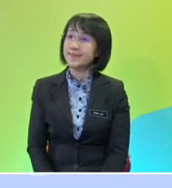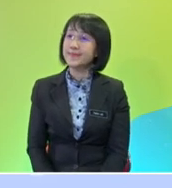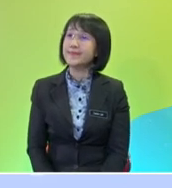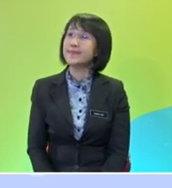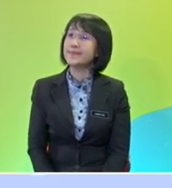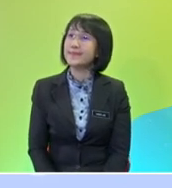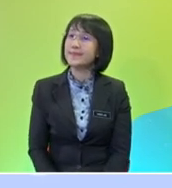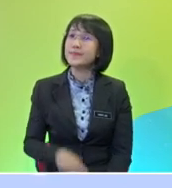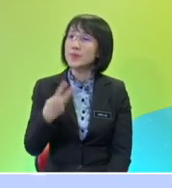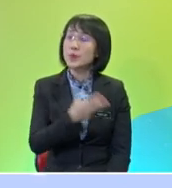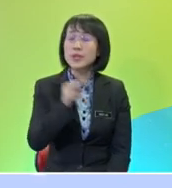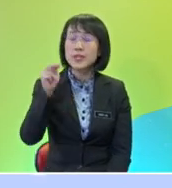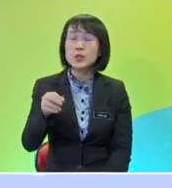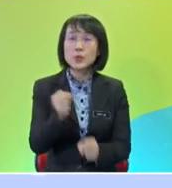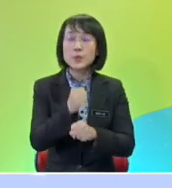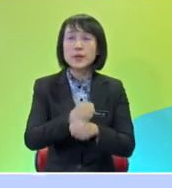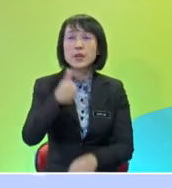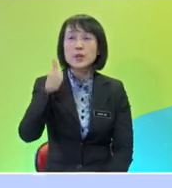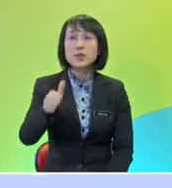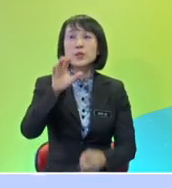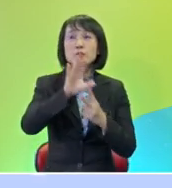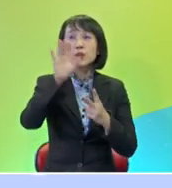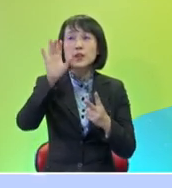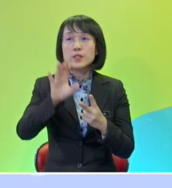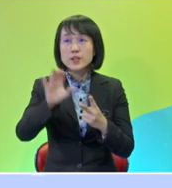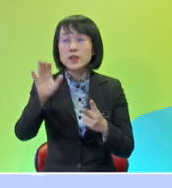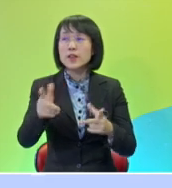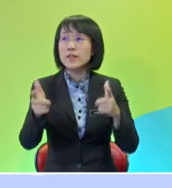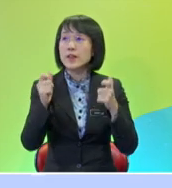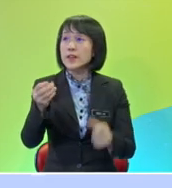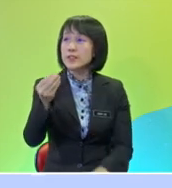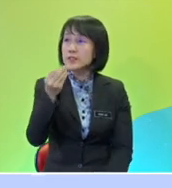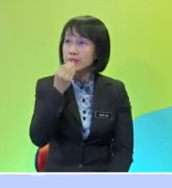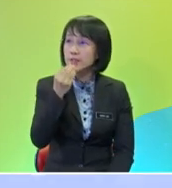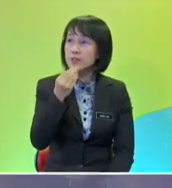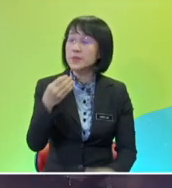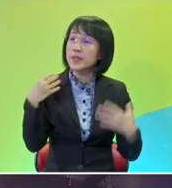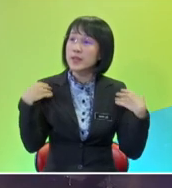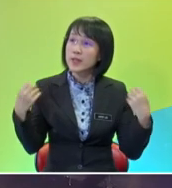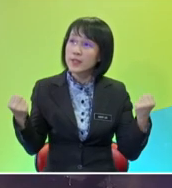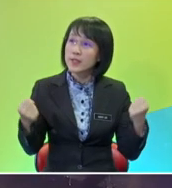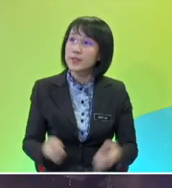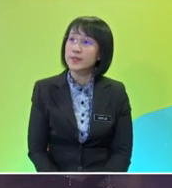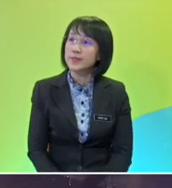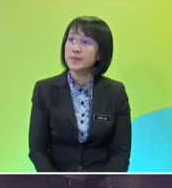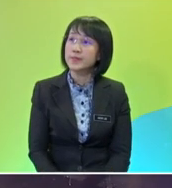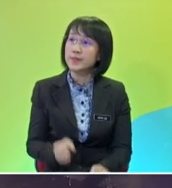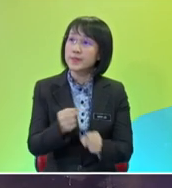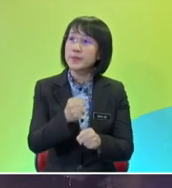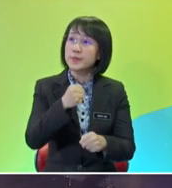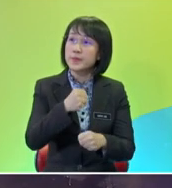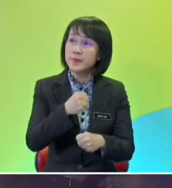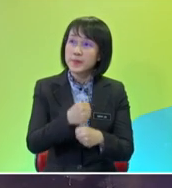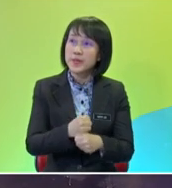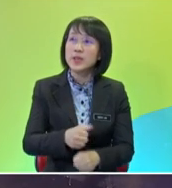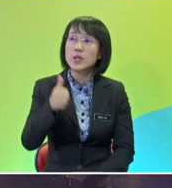We need to make good choices of fast food to be healthy. We need to make good choices to be